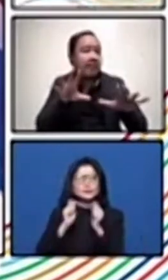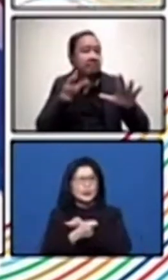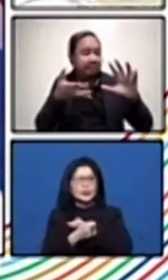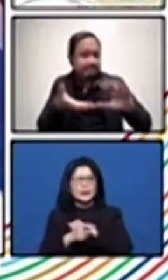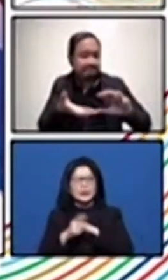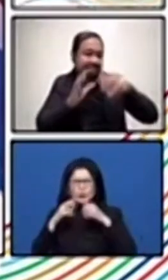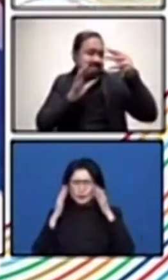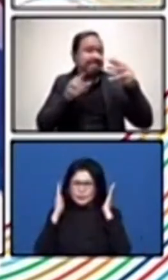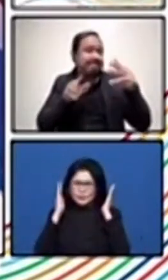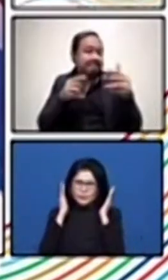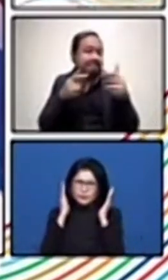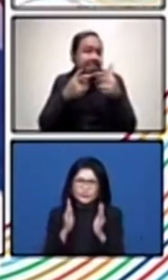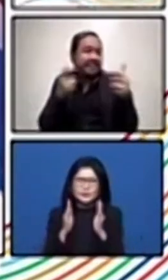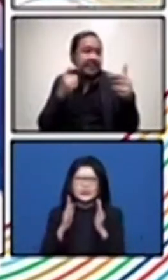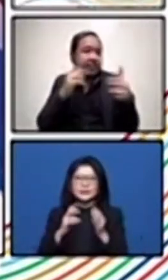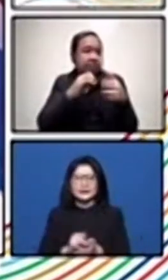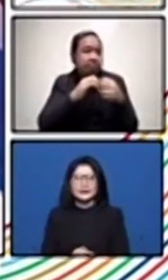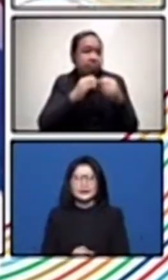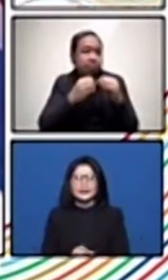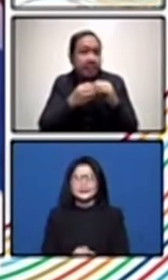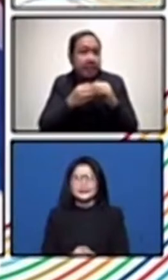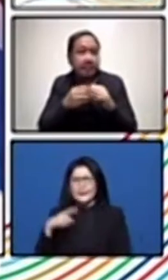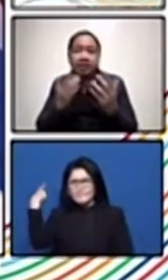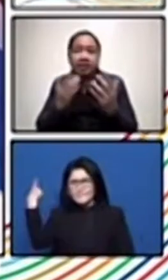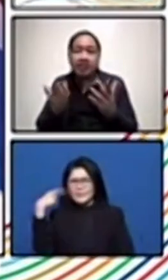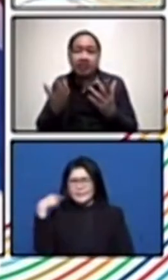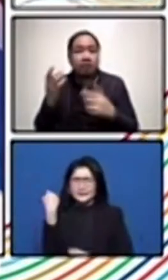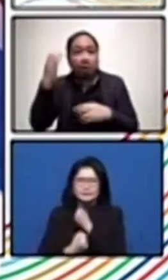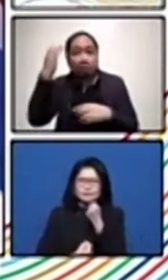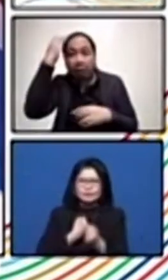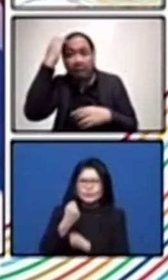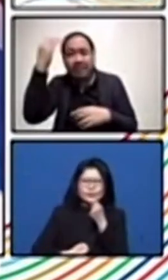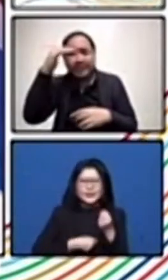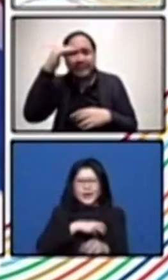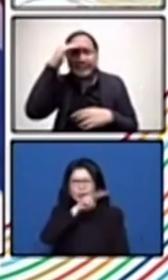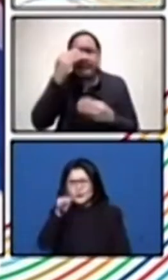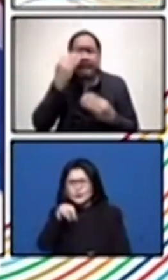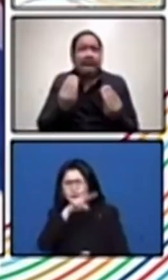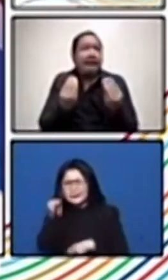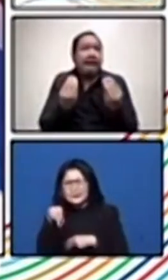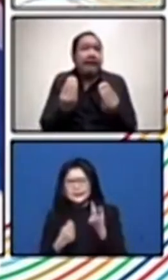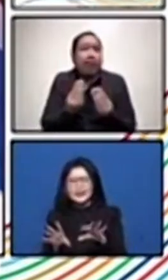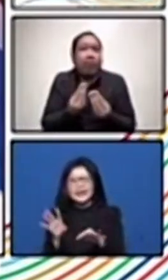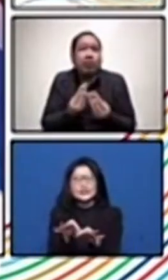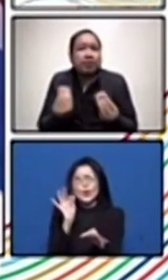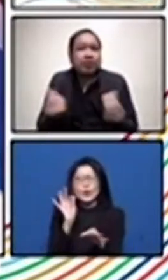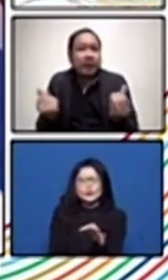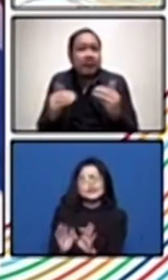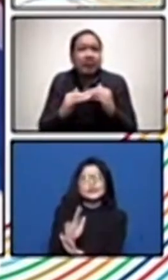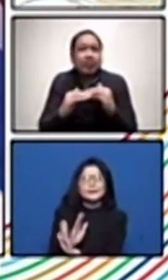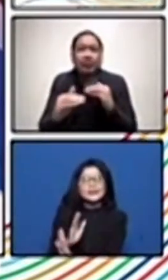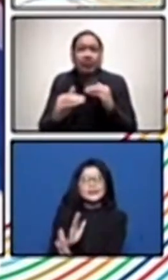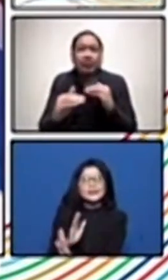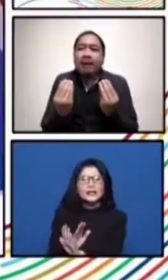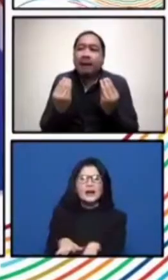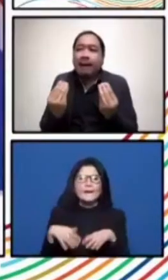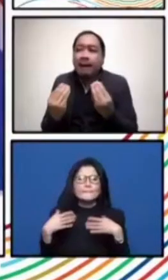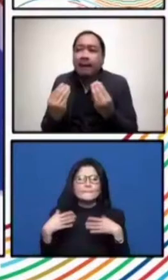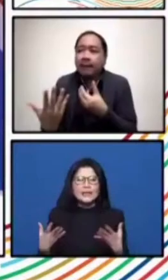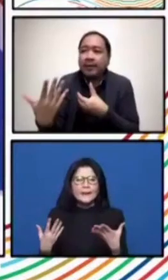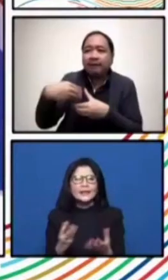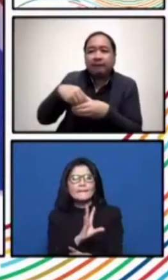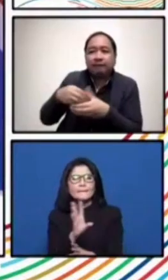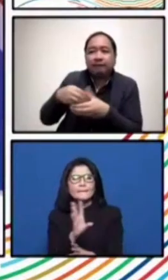continues to seek most Sustainable Solutions how do we engage persons with disabilities